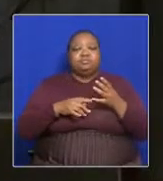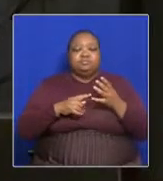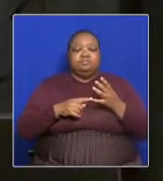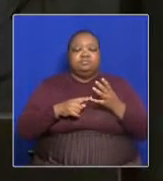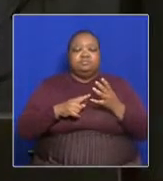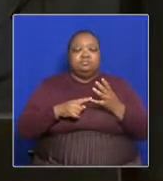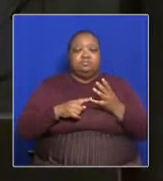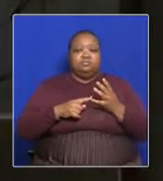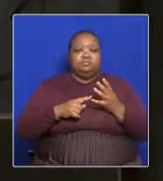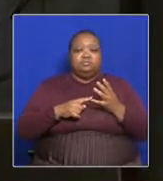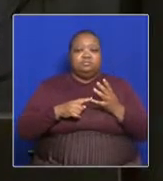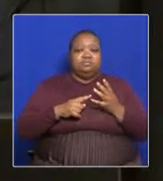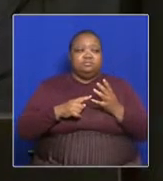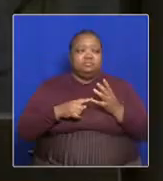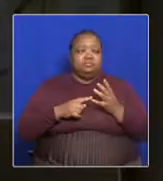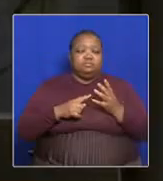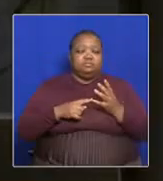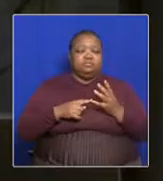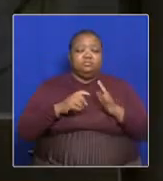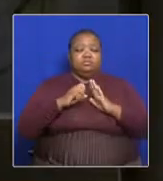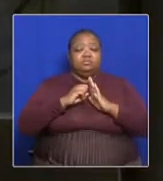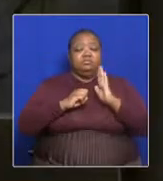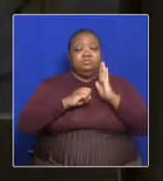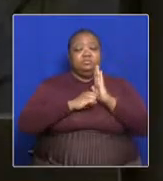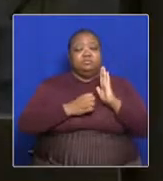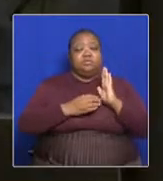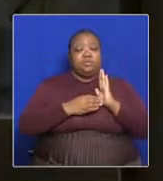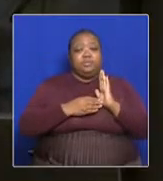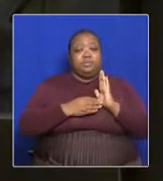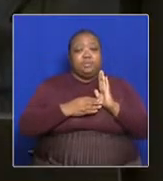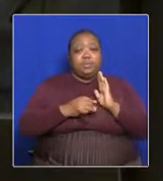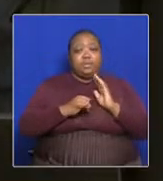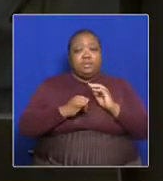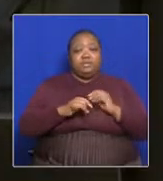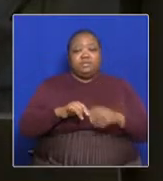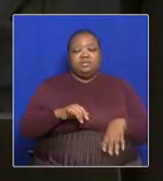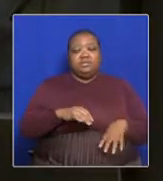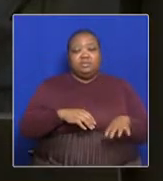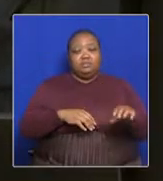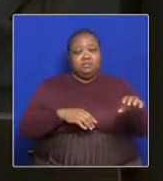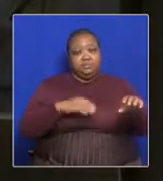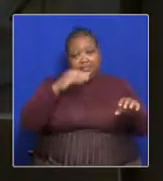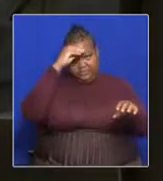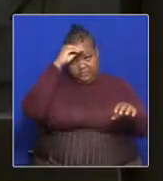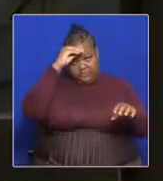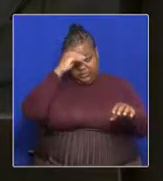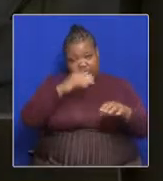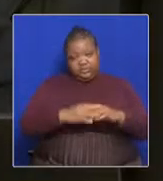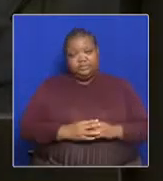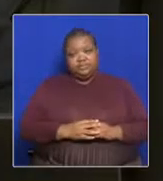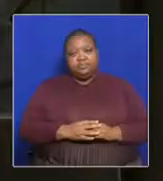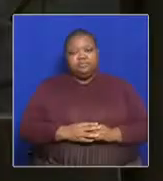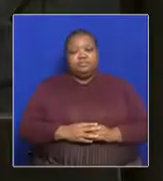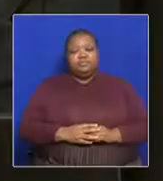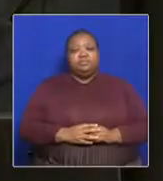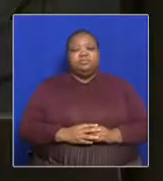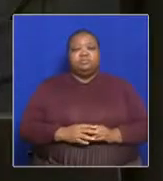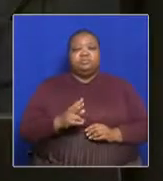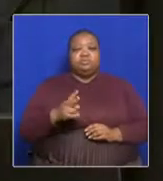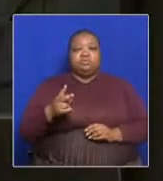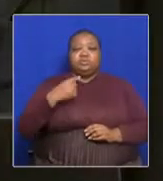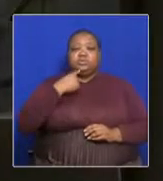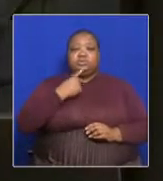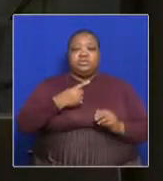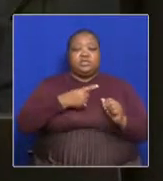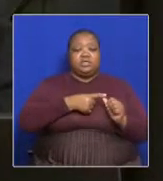statement, and you can correct me, and we are still at Isipingo. You also say we did the counting, so that